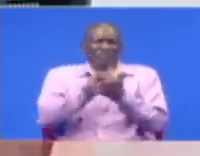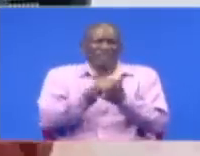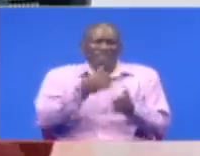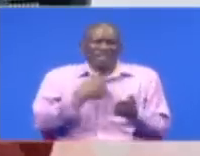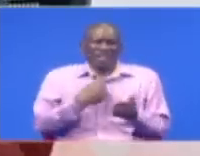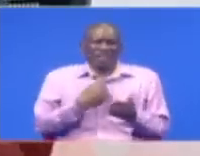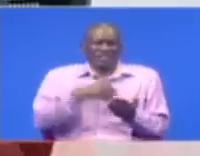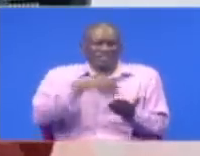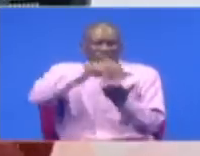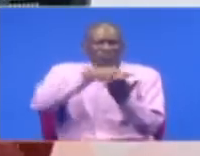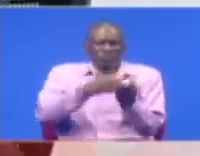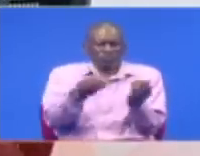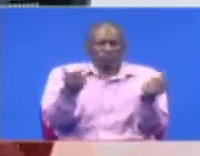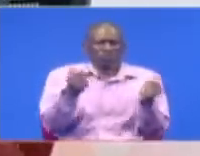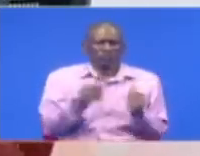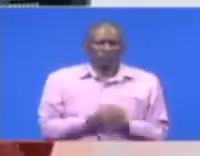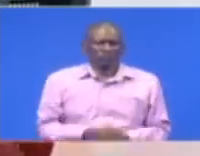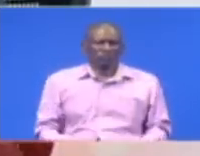had occasion to deal with.